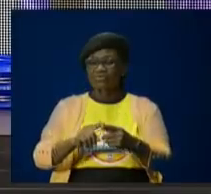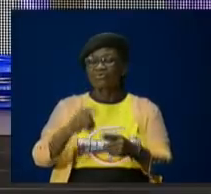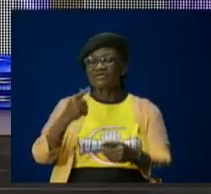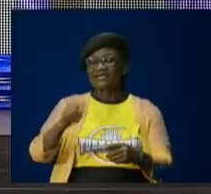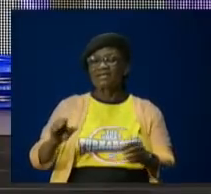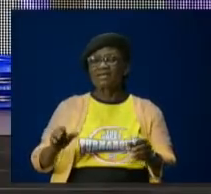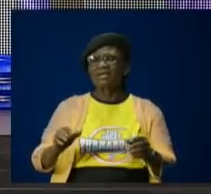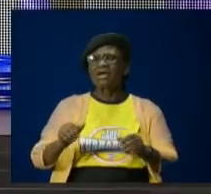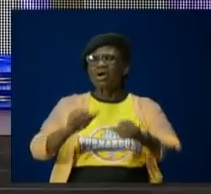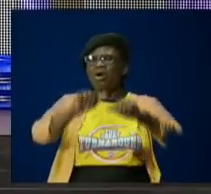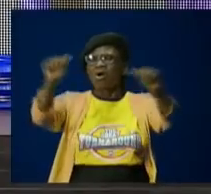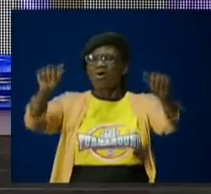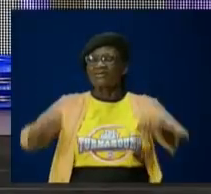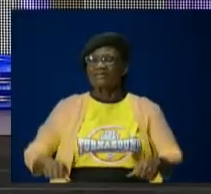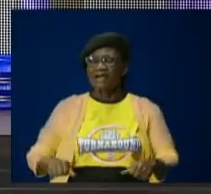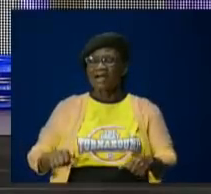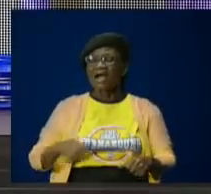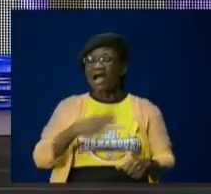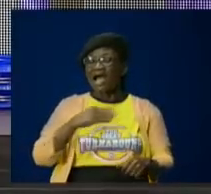And by the grace of God,